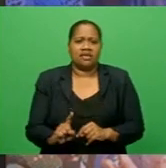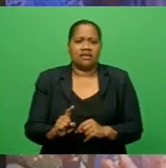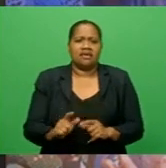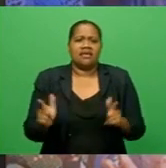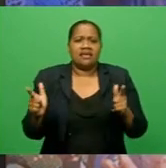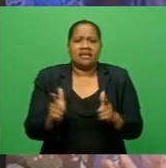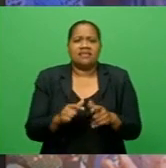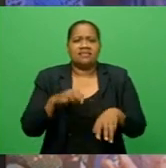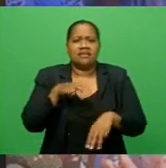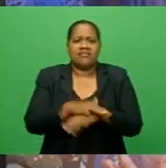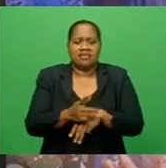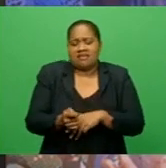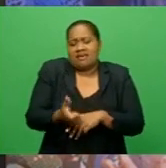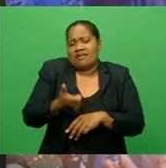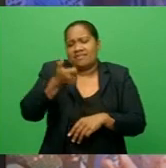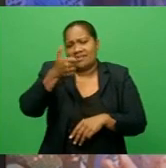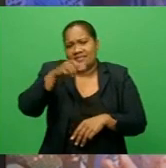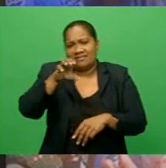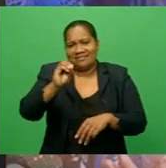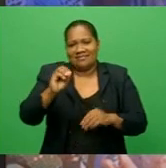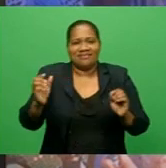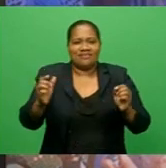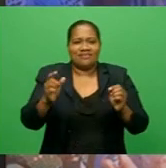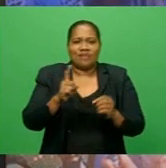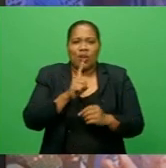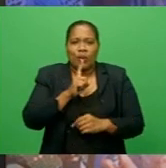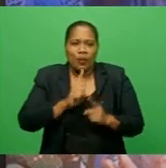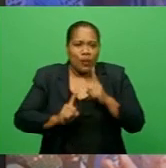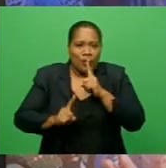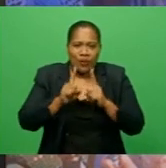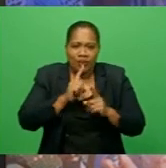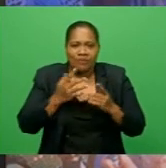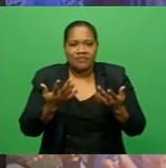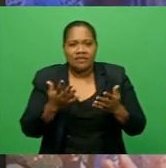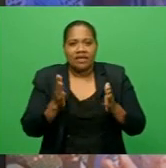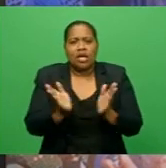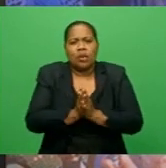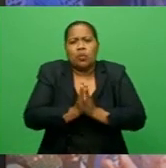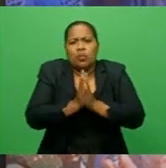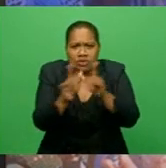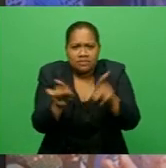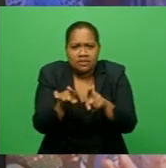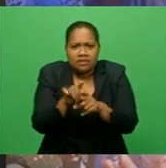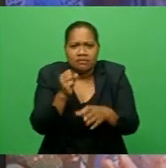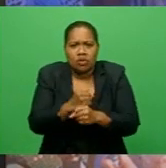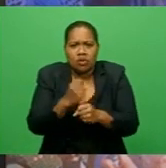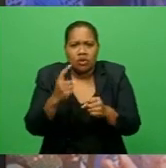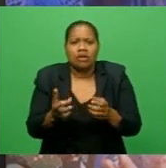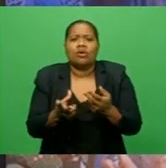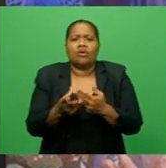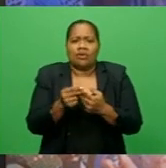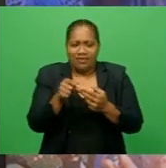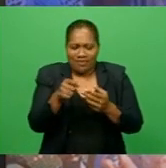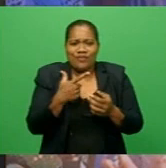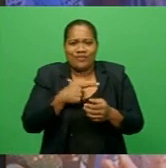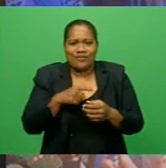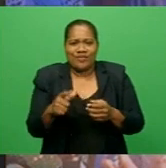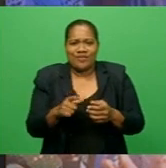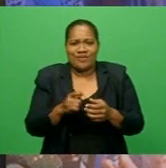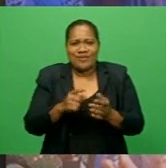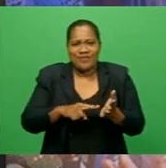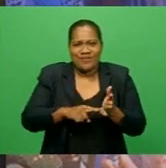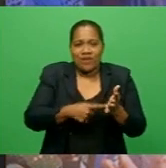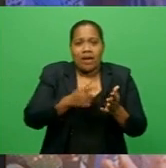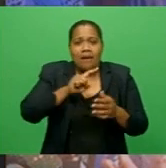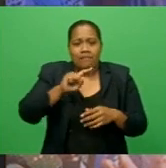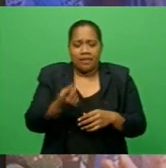after his 60th birthday. He was worshipped like a god for the genius with the ball, but his demons almost